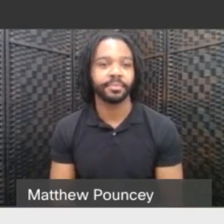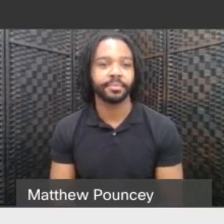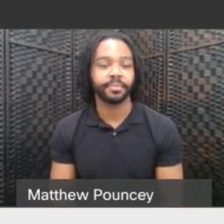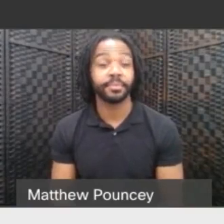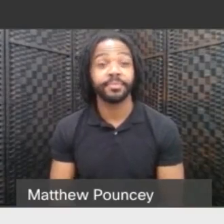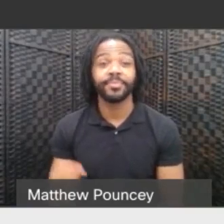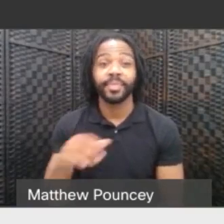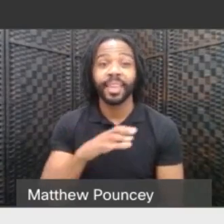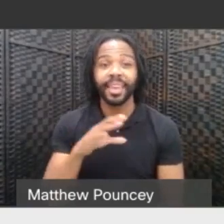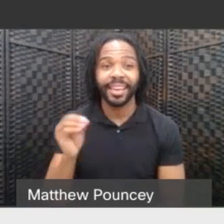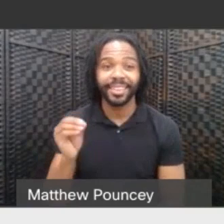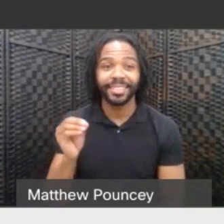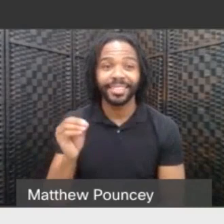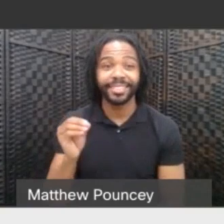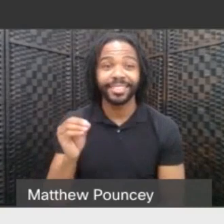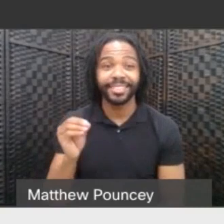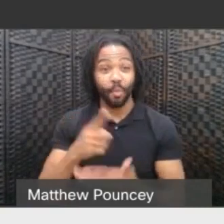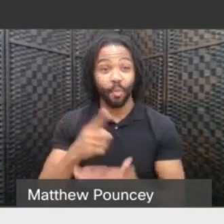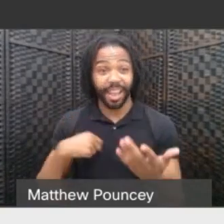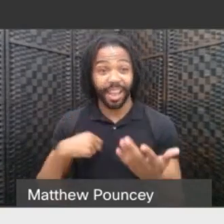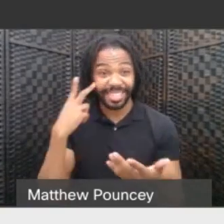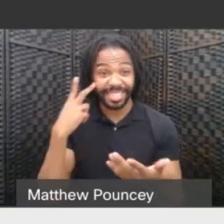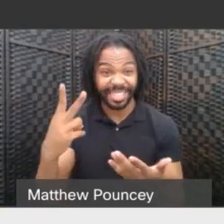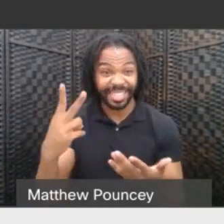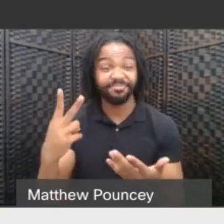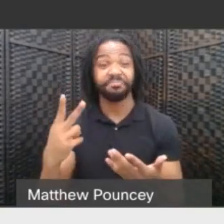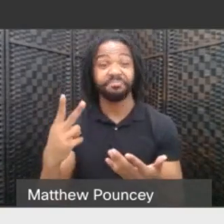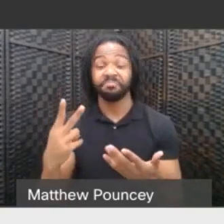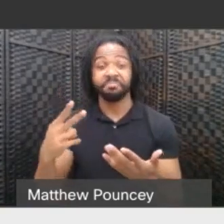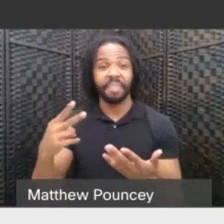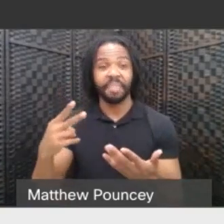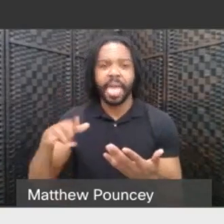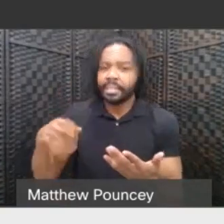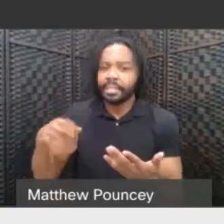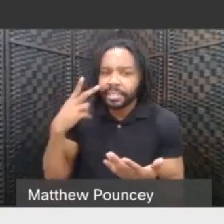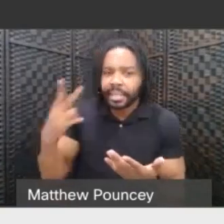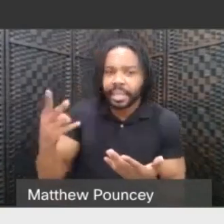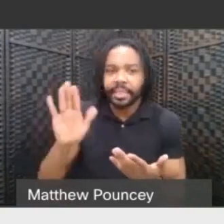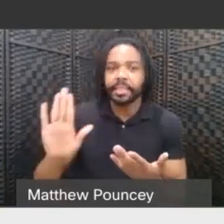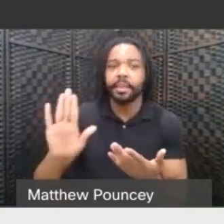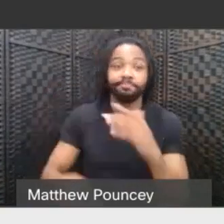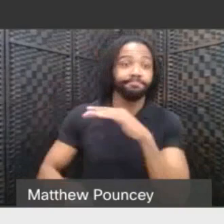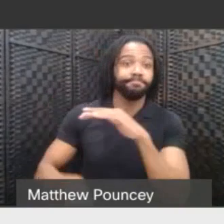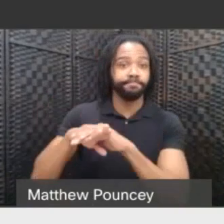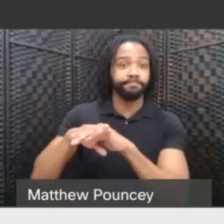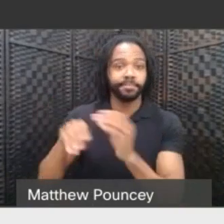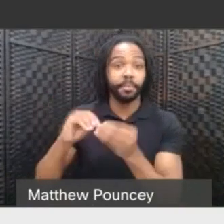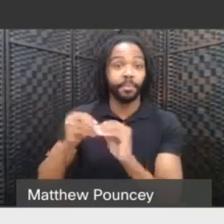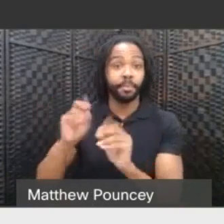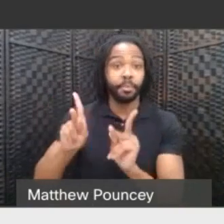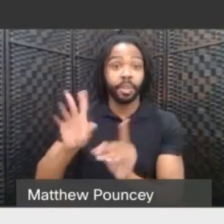And from what I've seen, I haven't seen what their cap in terms of the numbers is for people